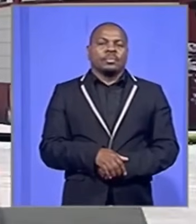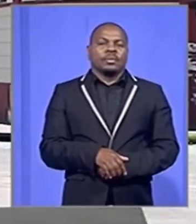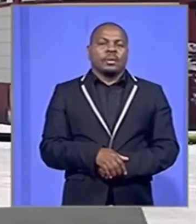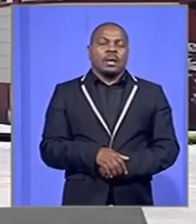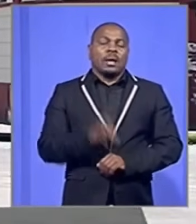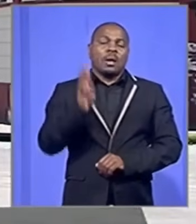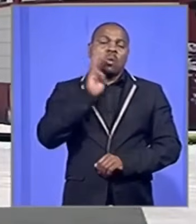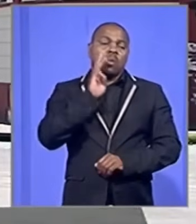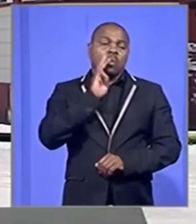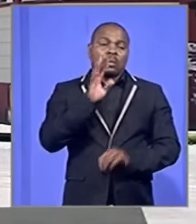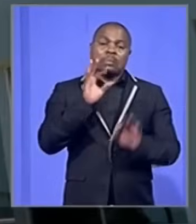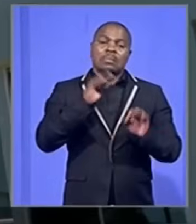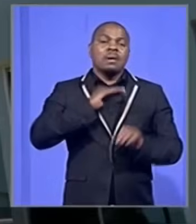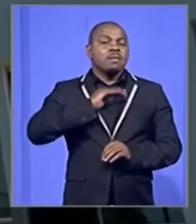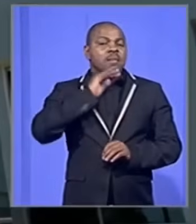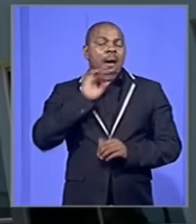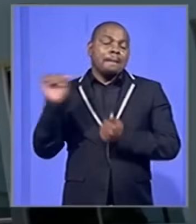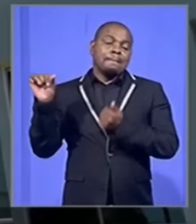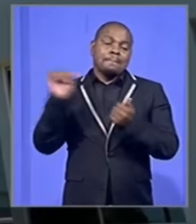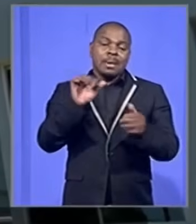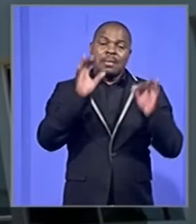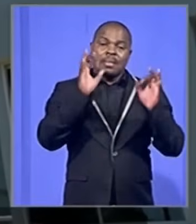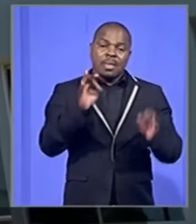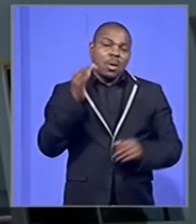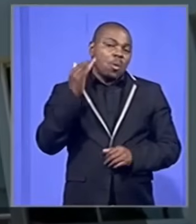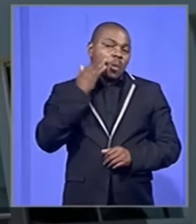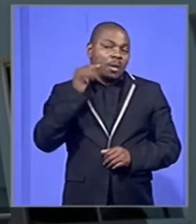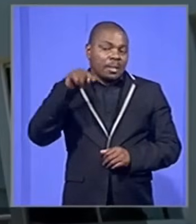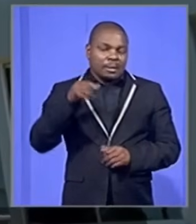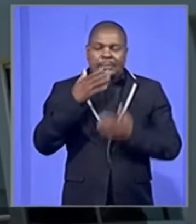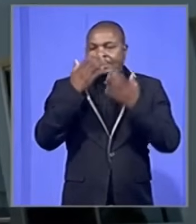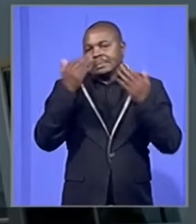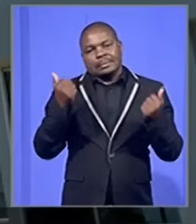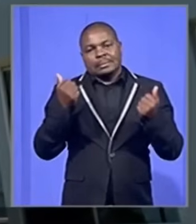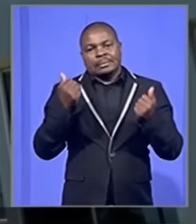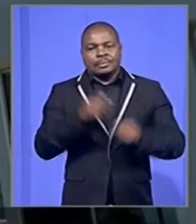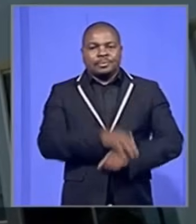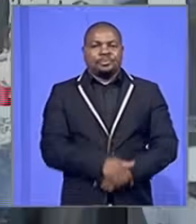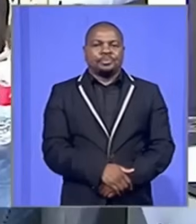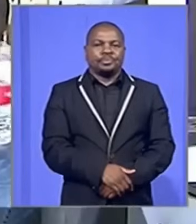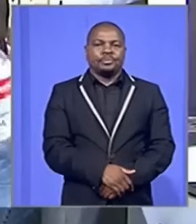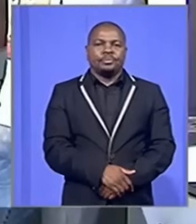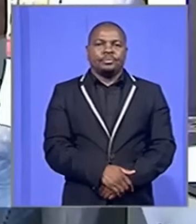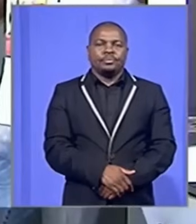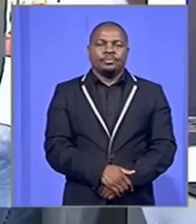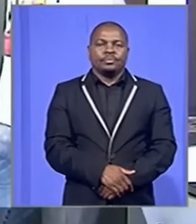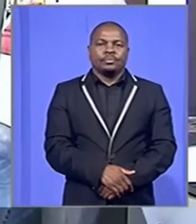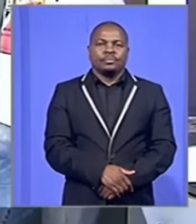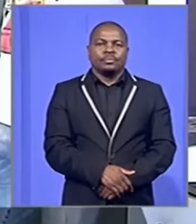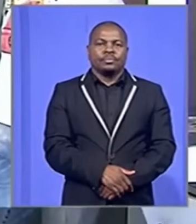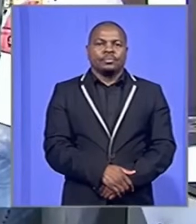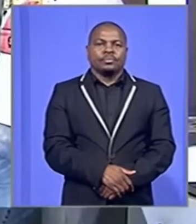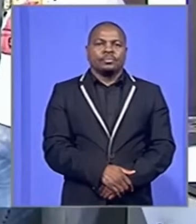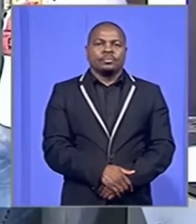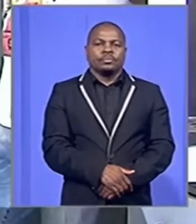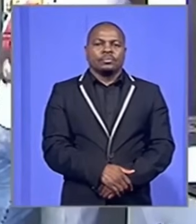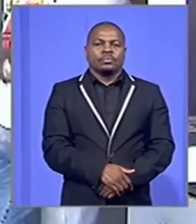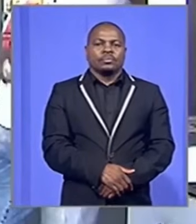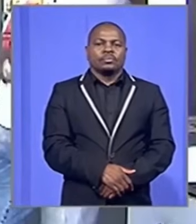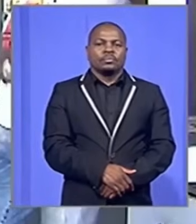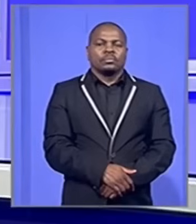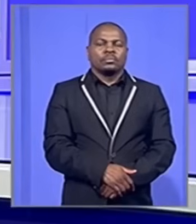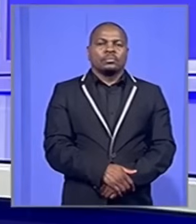phepelo ya metsi e lekaneng e tla fihlellwa neng masepaleng ona. Thabiso Khadebe, ditaba tsa SABC, Kimberley.